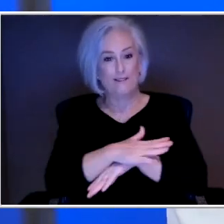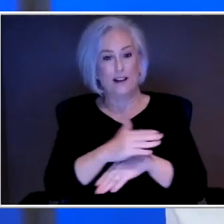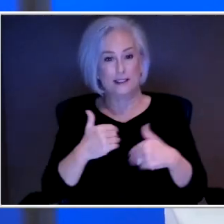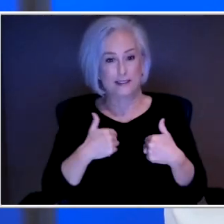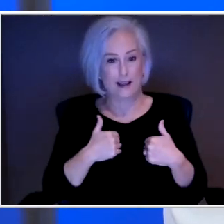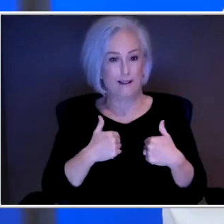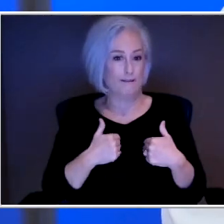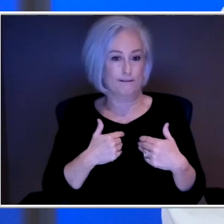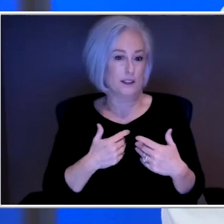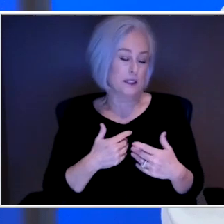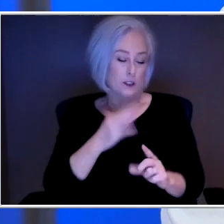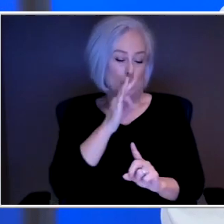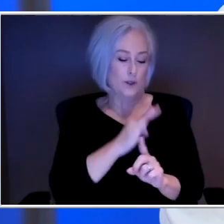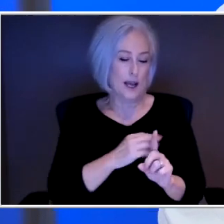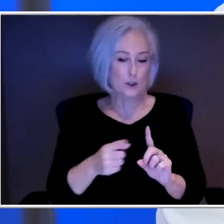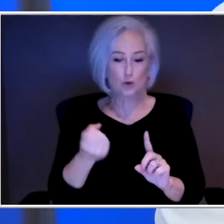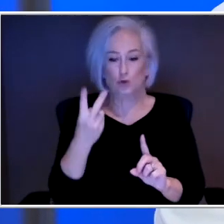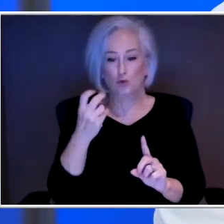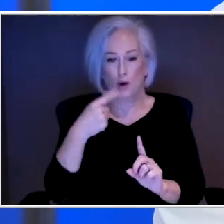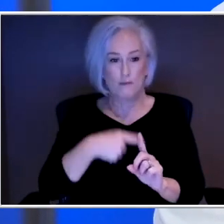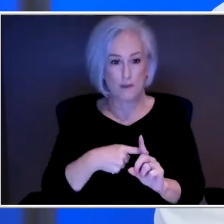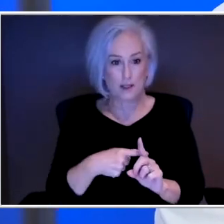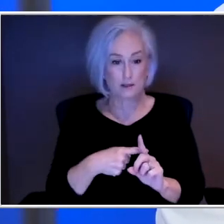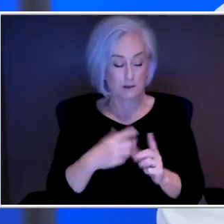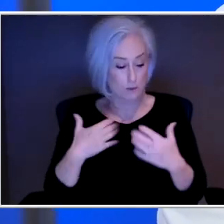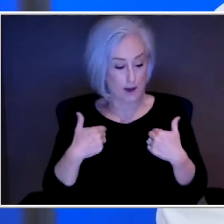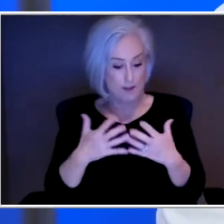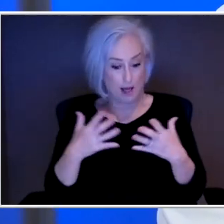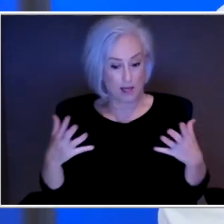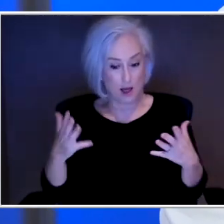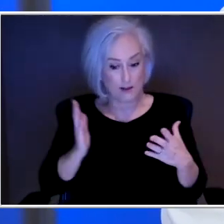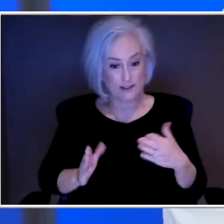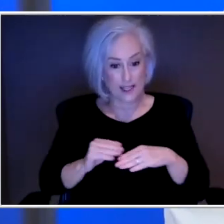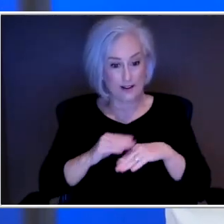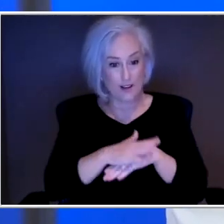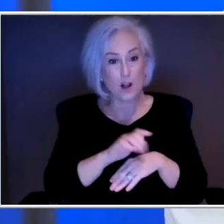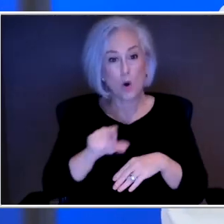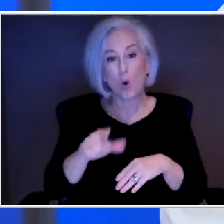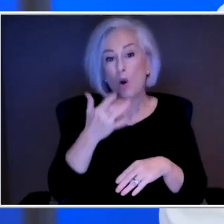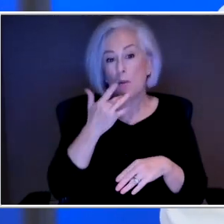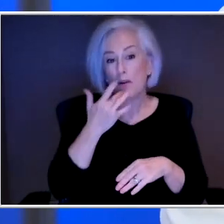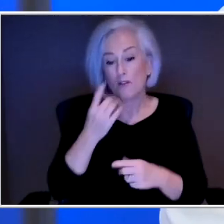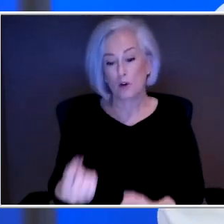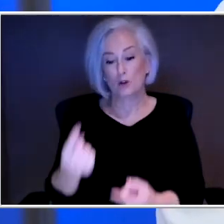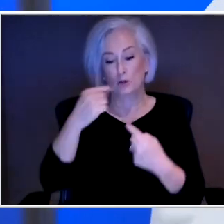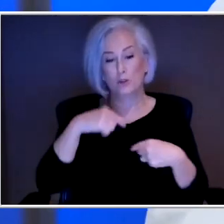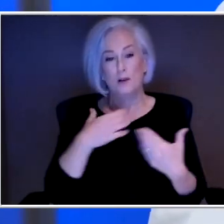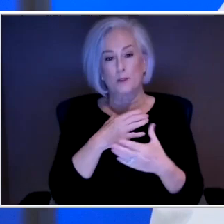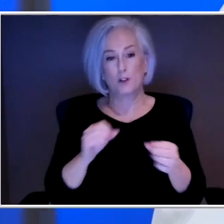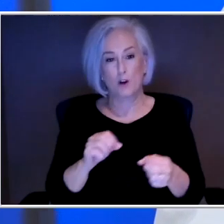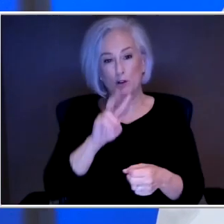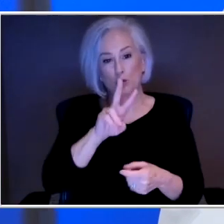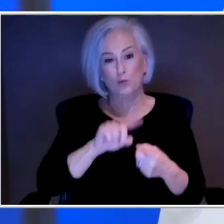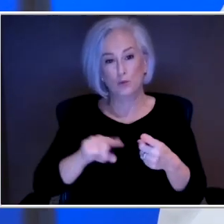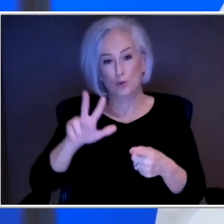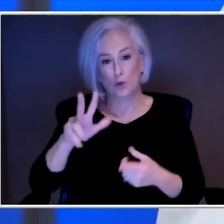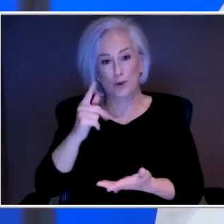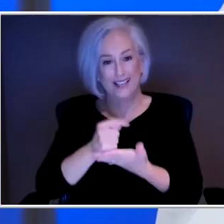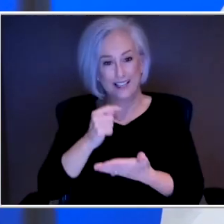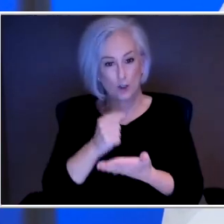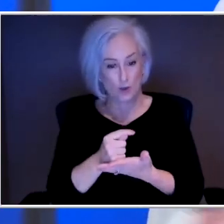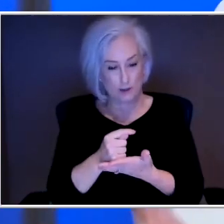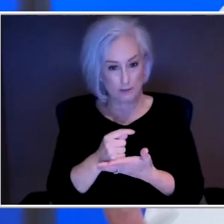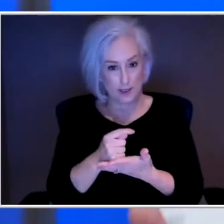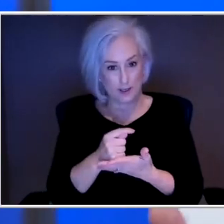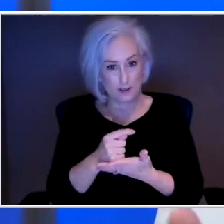short term, and you're going to get a lot of side effects from it, or would you rather come into the office and do 2, maybe 3 treatments, possibly for